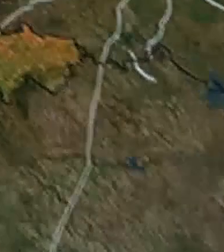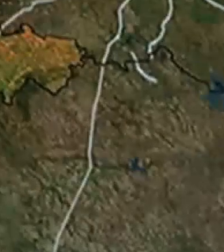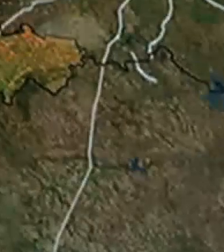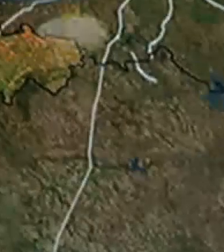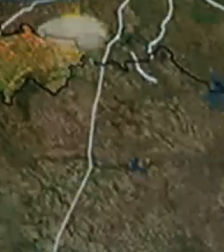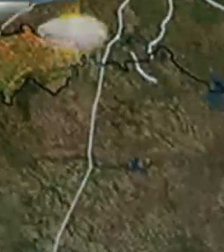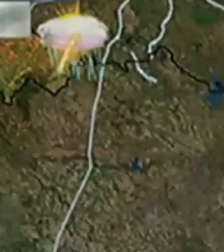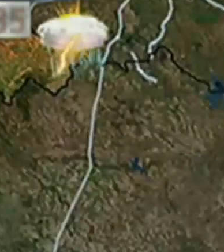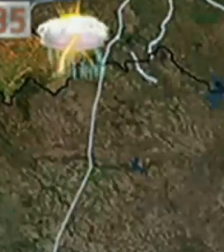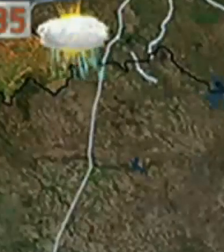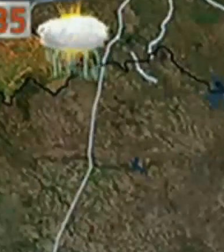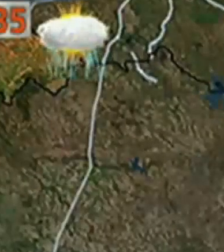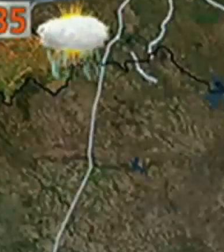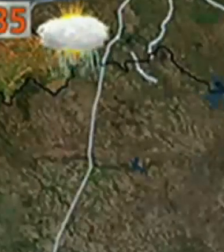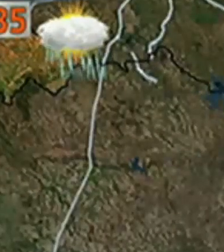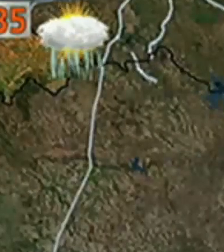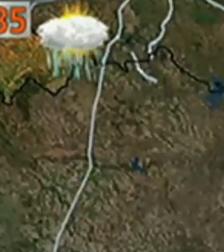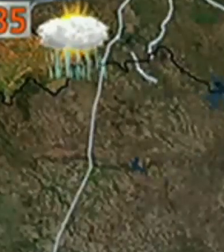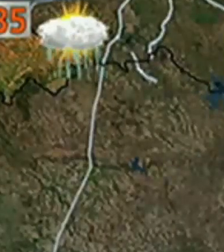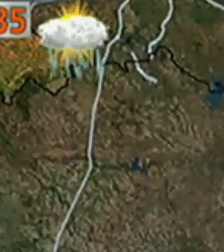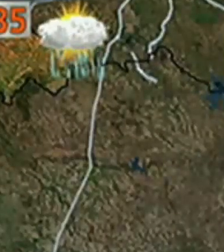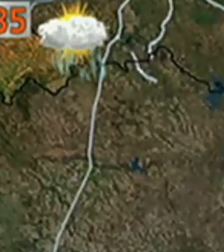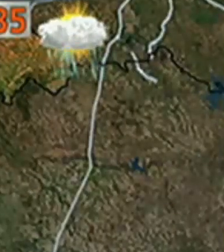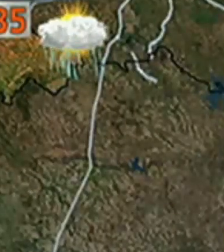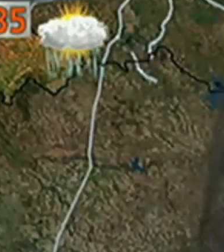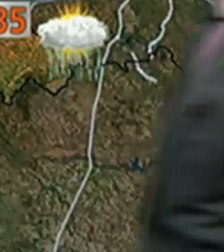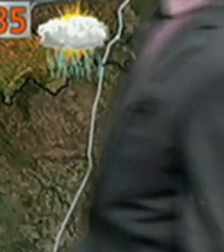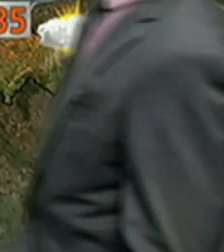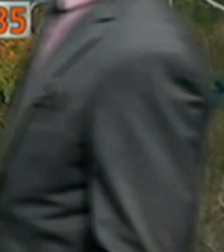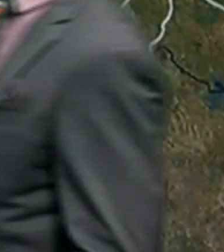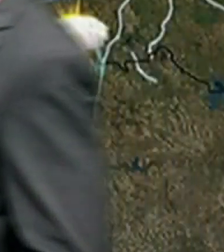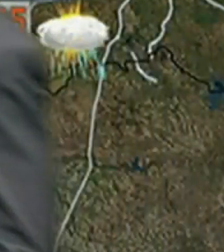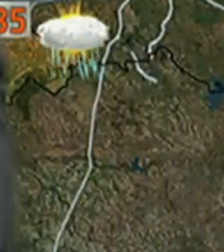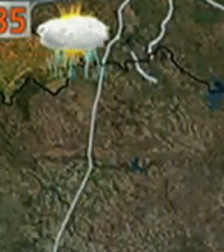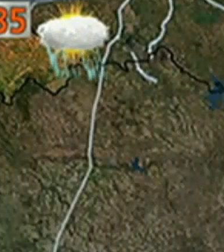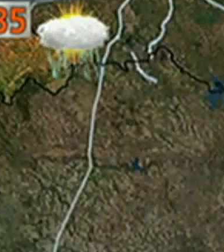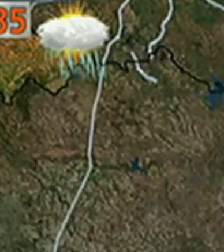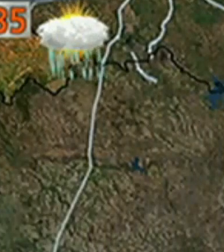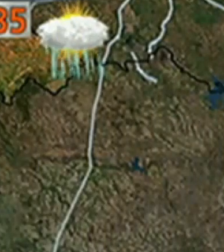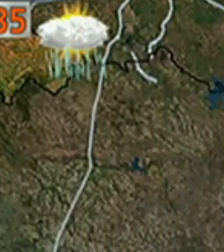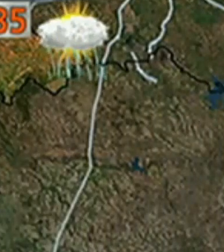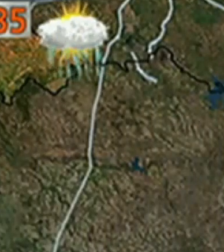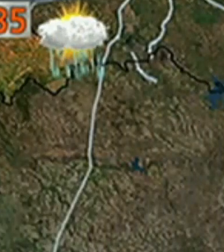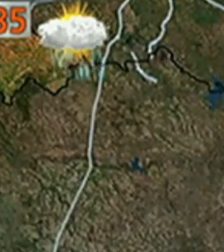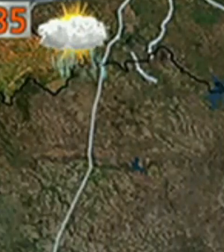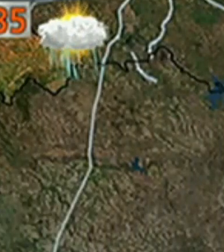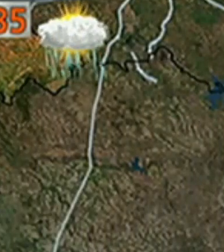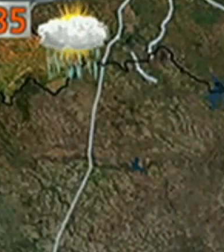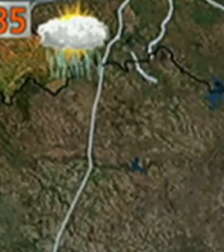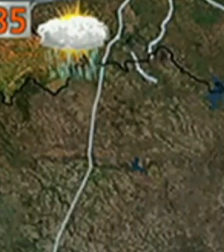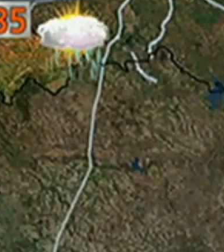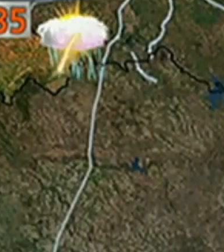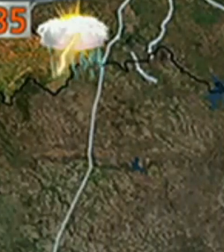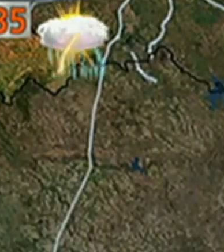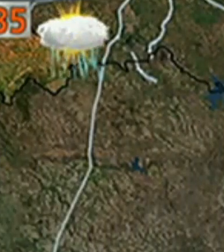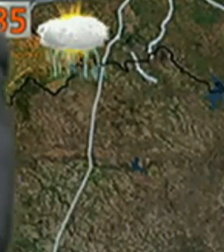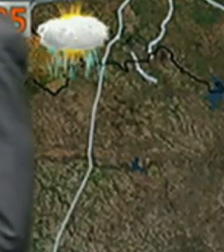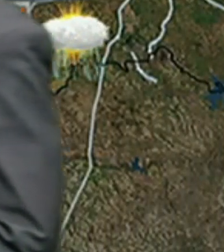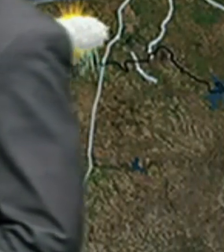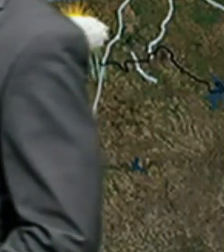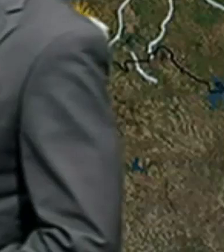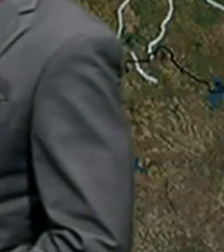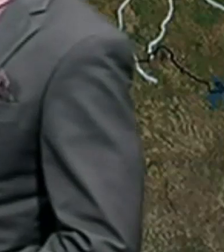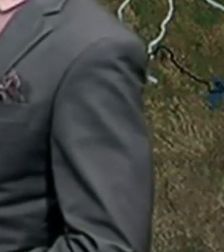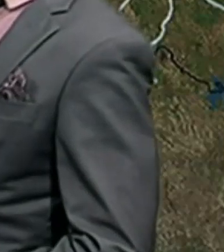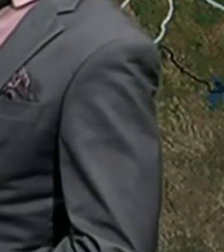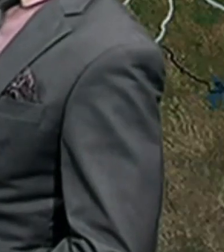ba go fiša ka North West province le yona go bontšha go tla ba go fiša dikarolo tša gona ka Kwagala Tosca mo go bontšha gore ke tše 30 dikarolo tša